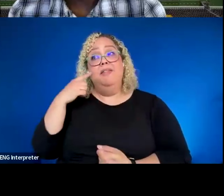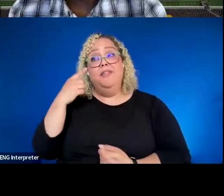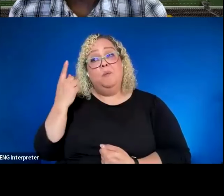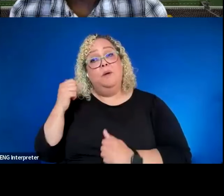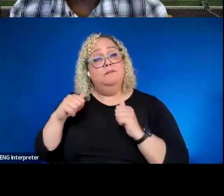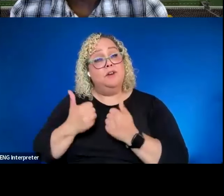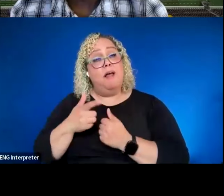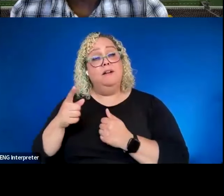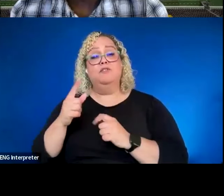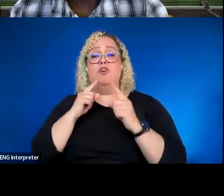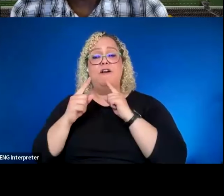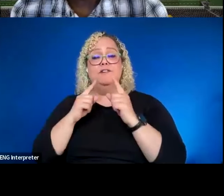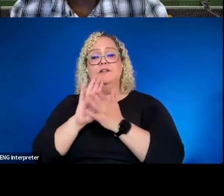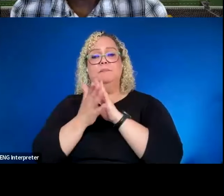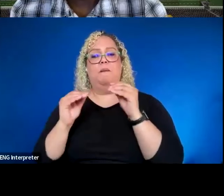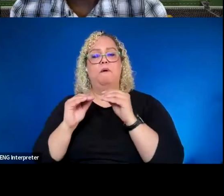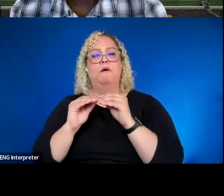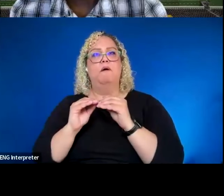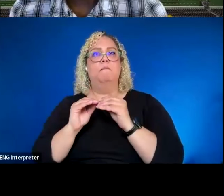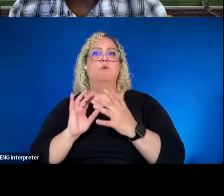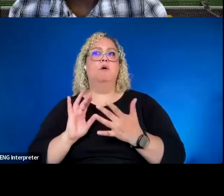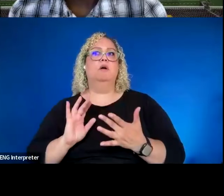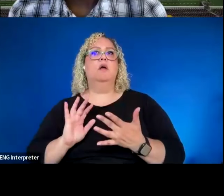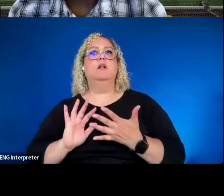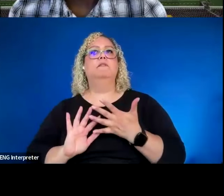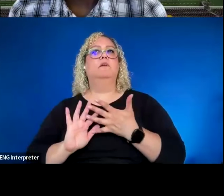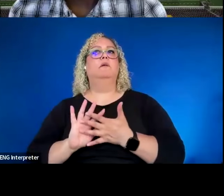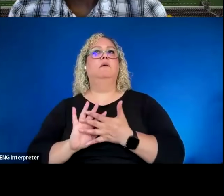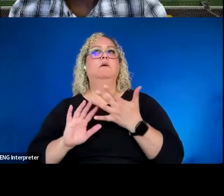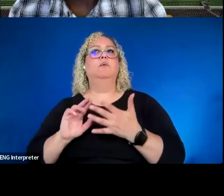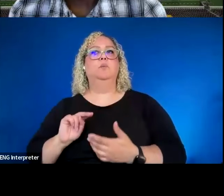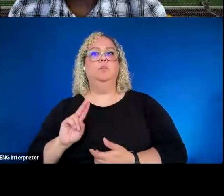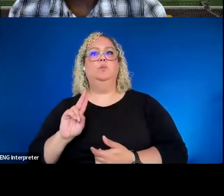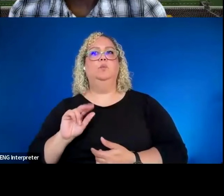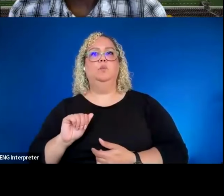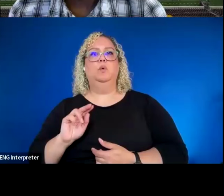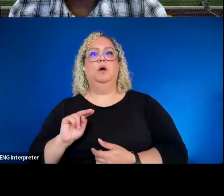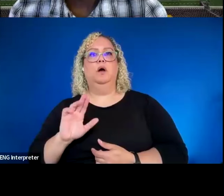there's a risk that we lose some of that. I think it's part of me is